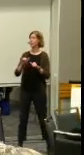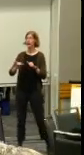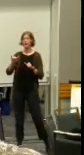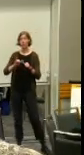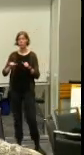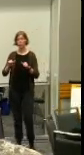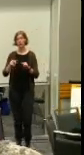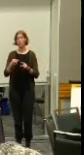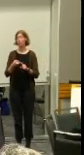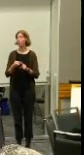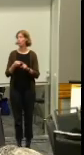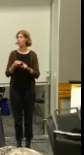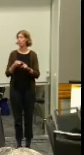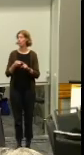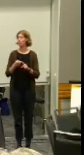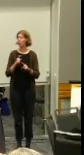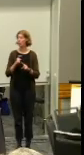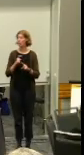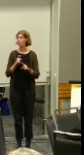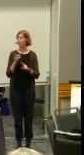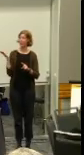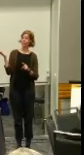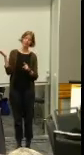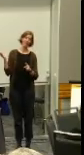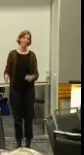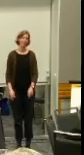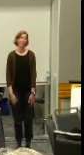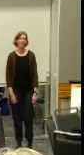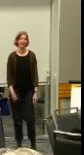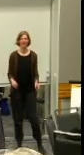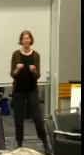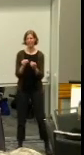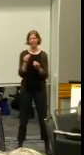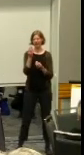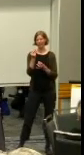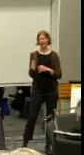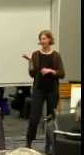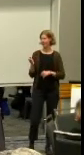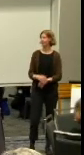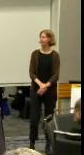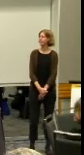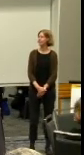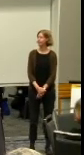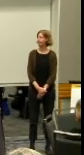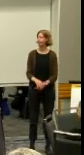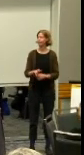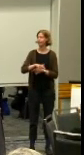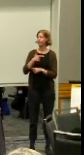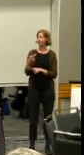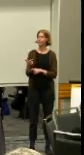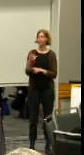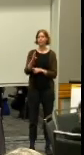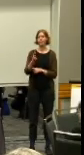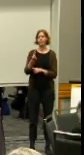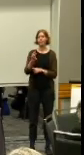from the Kelsey. So if you need another one, check that out. And now I'm going to pass it off to Brendan.